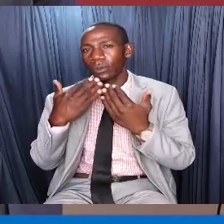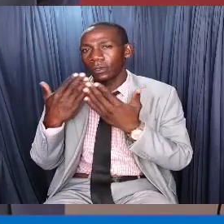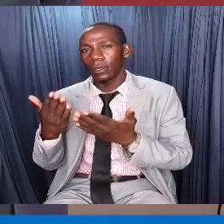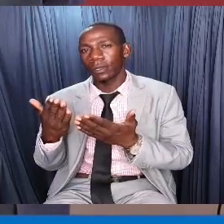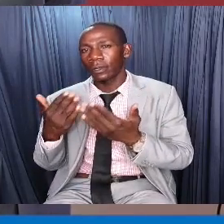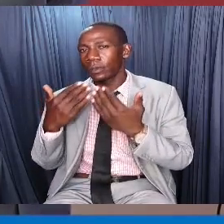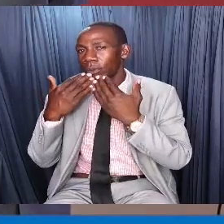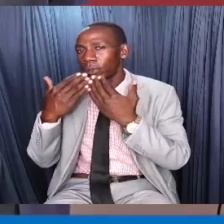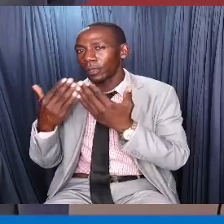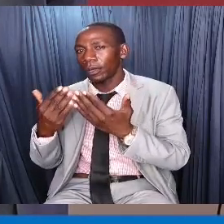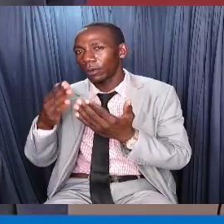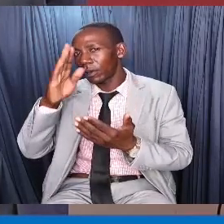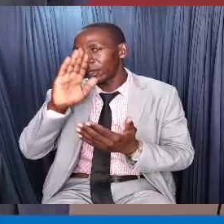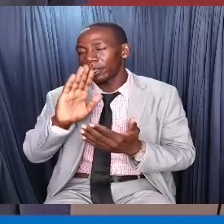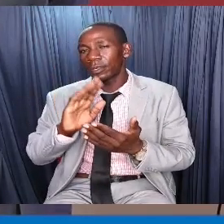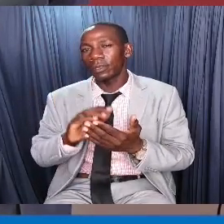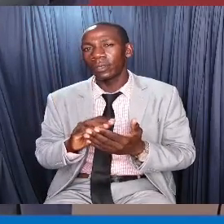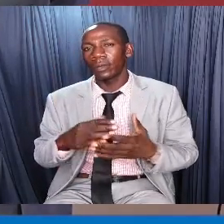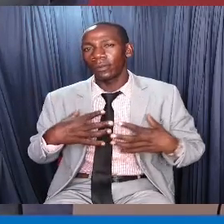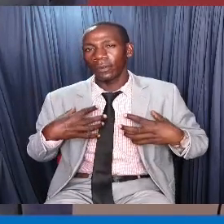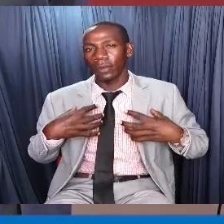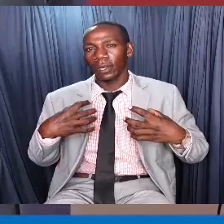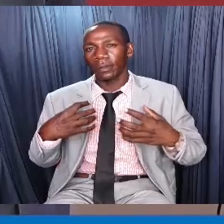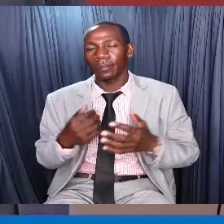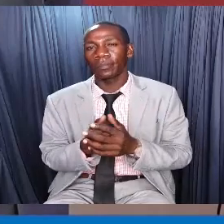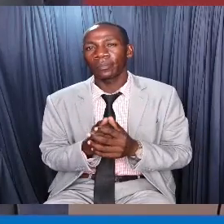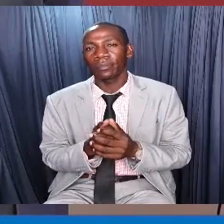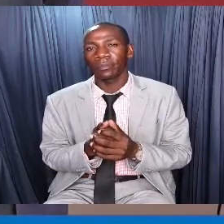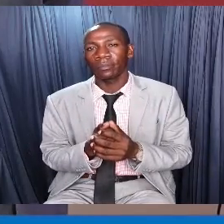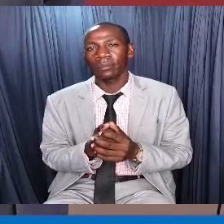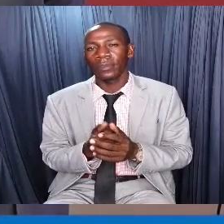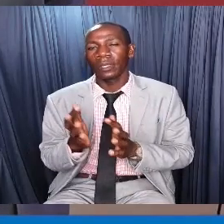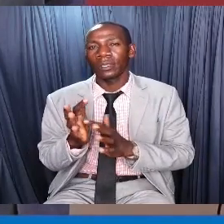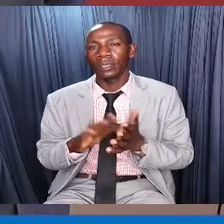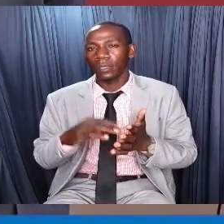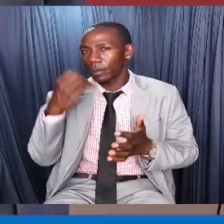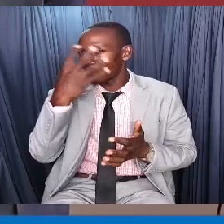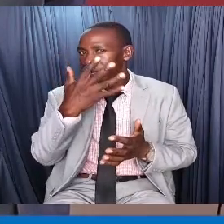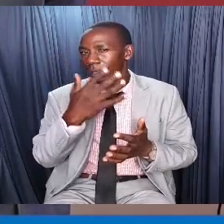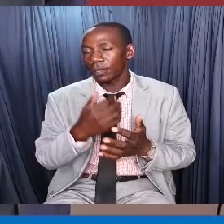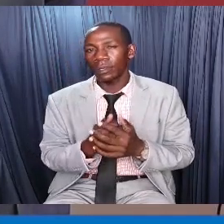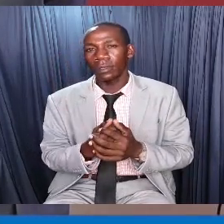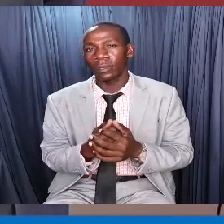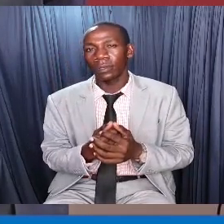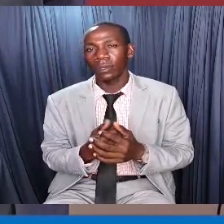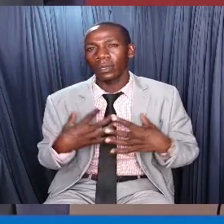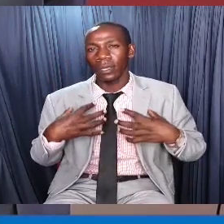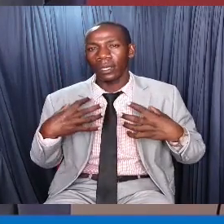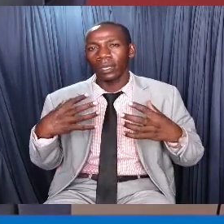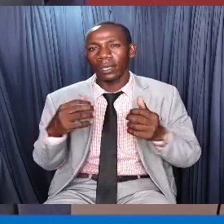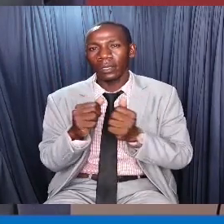Jesus. Kumshukuru Mungu. To thank God. Kwa uponyaji ule. For the healing. Yesu akashangaa. Jesus was surprised. Hawakuponywa 10